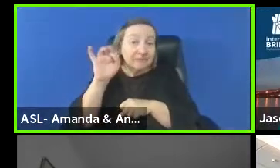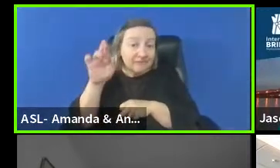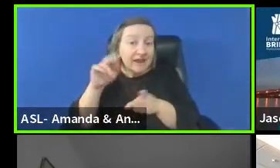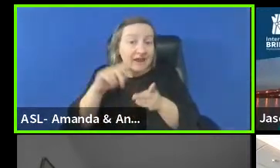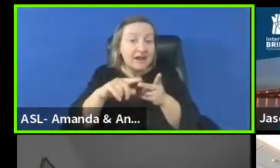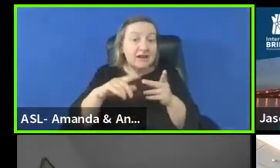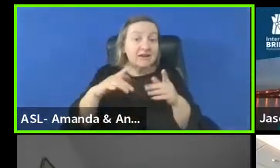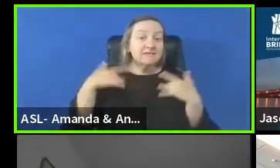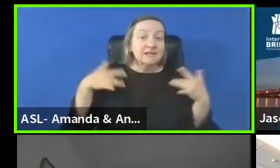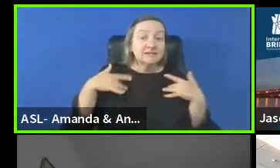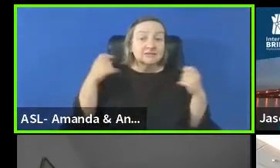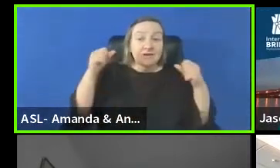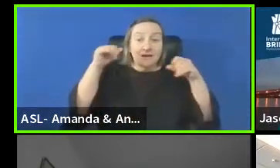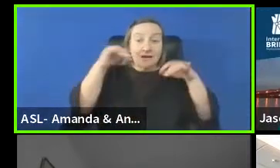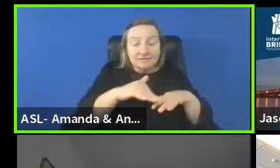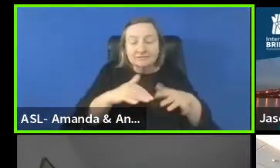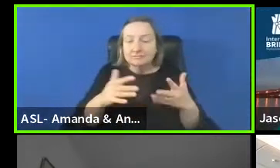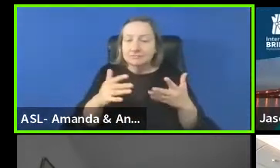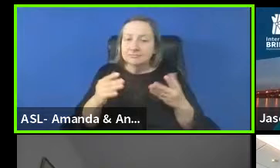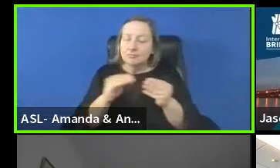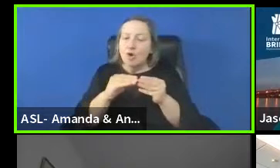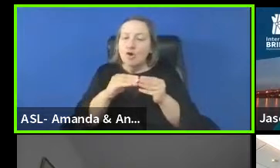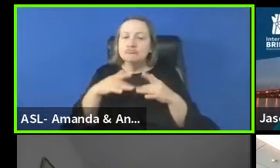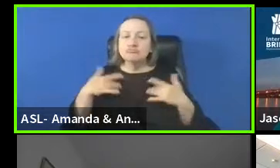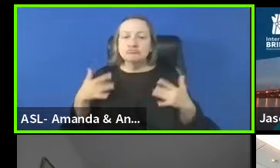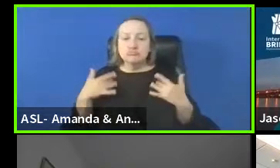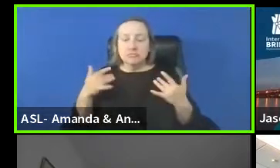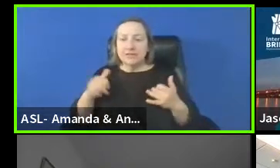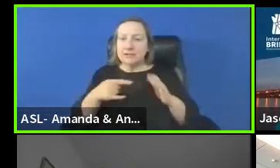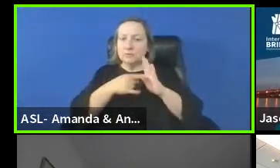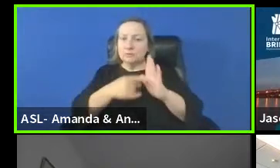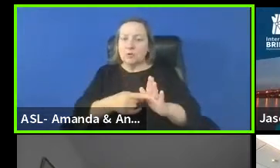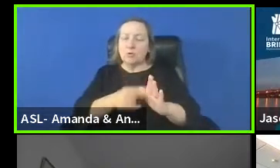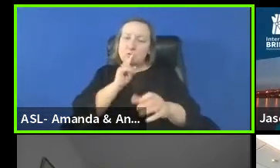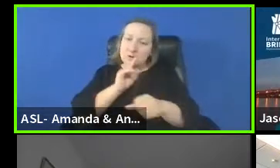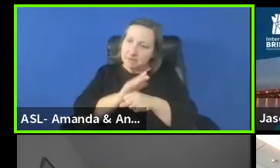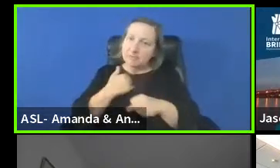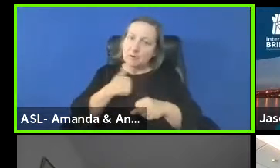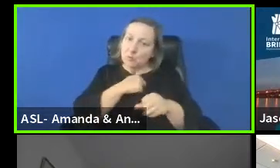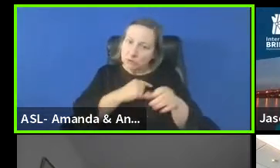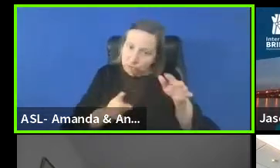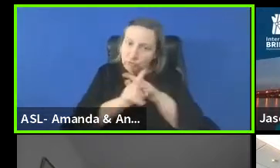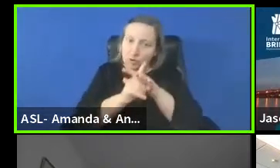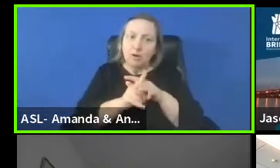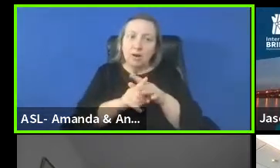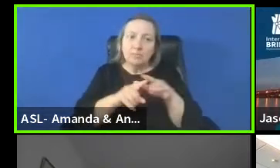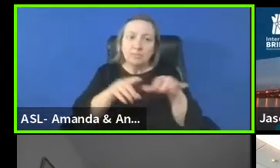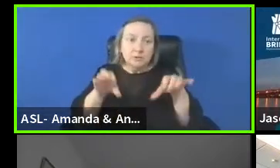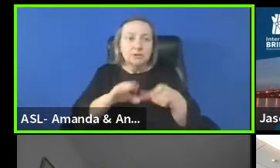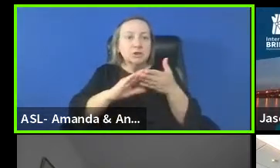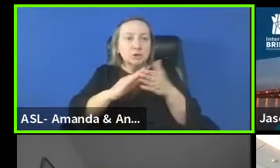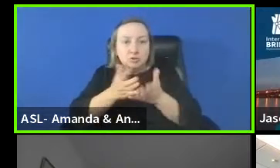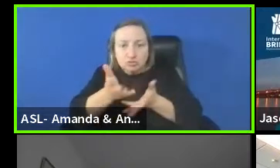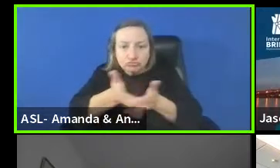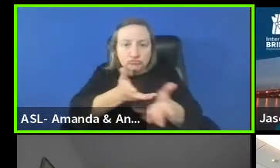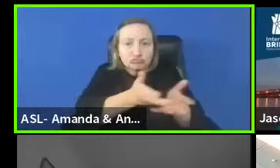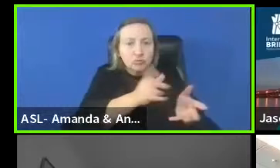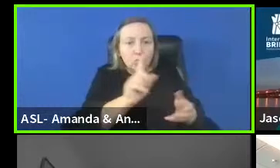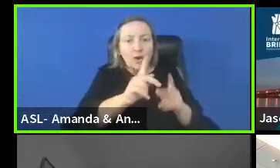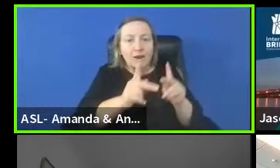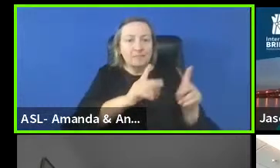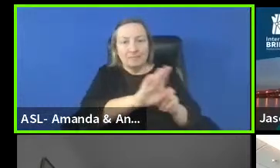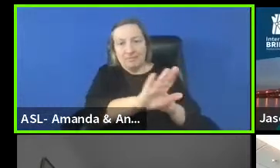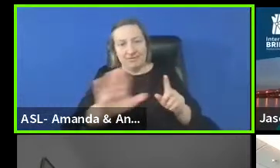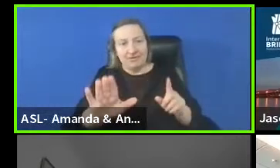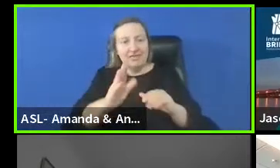might expand, so that this is really kind of living that commitment of showing up and doing community engagement where folks are, as opposed